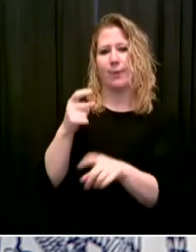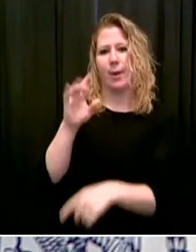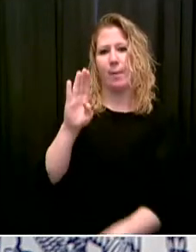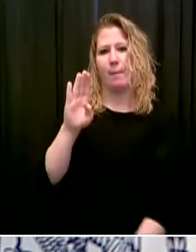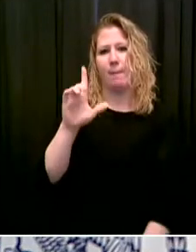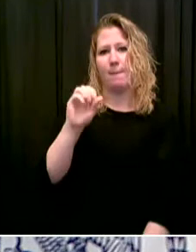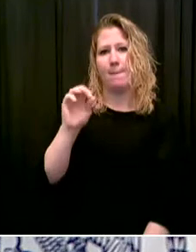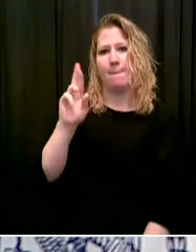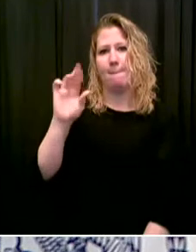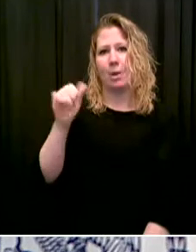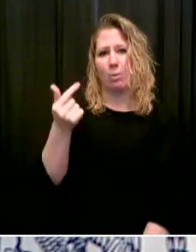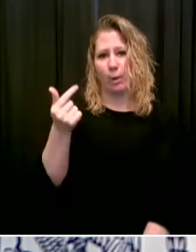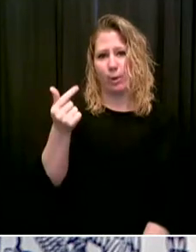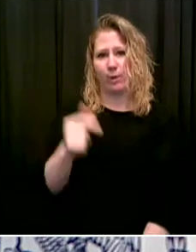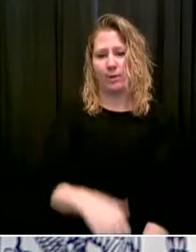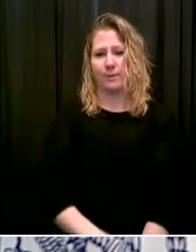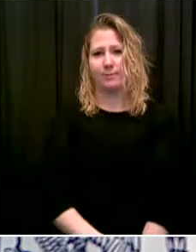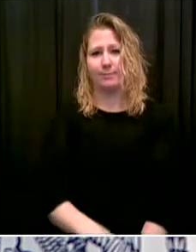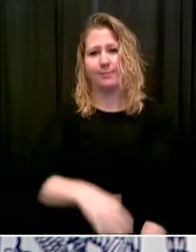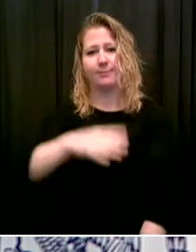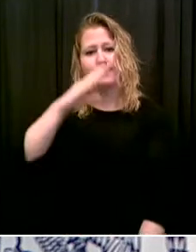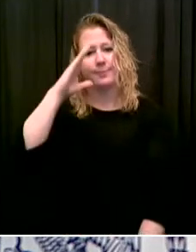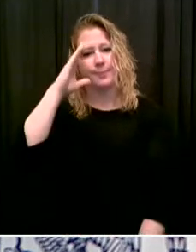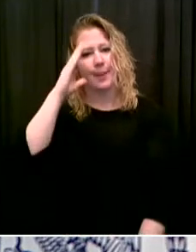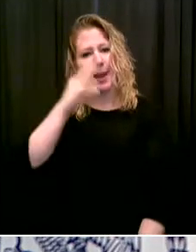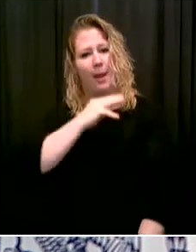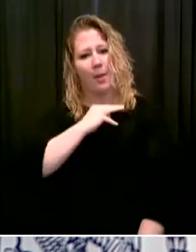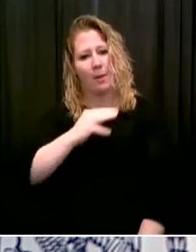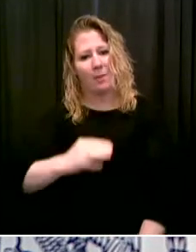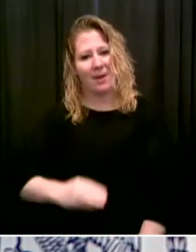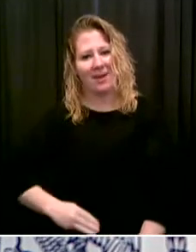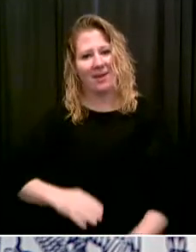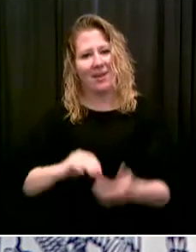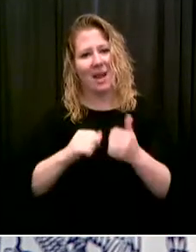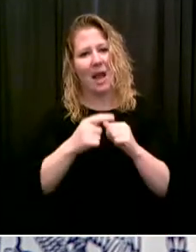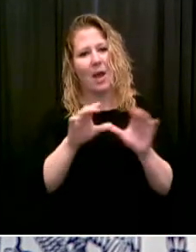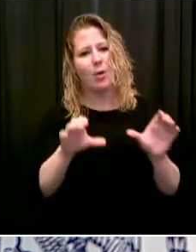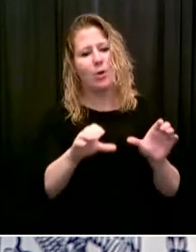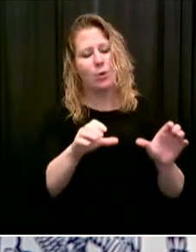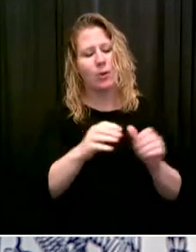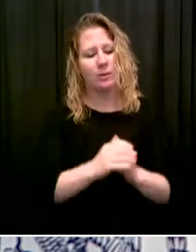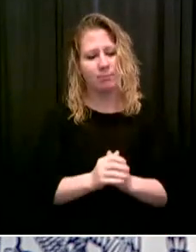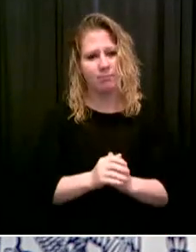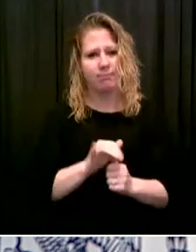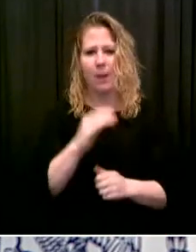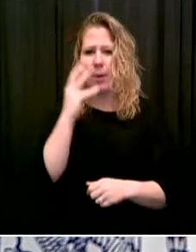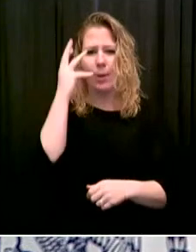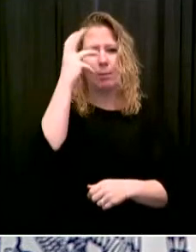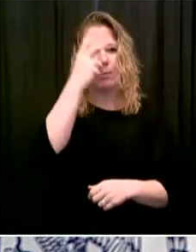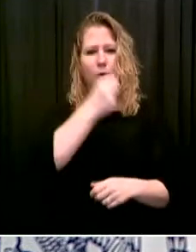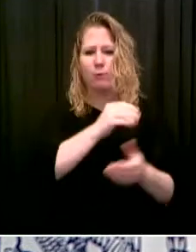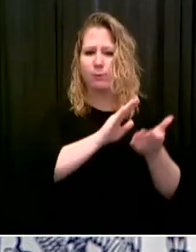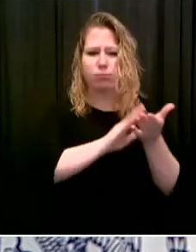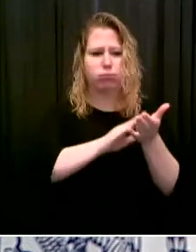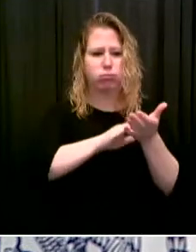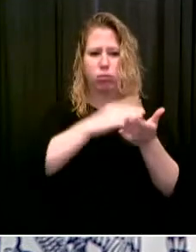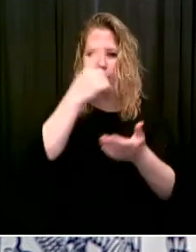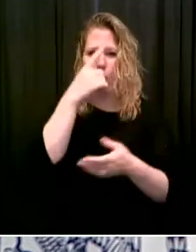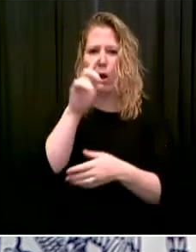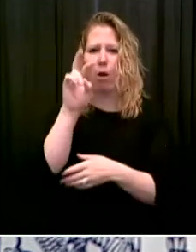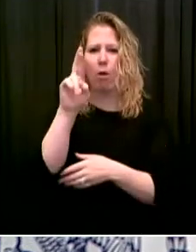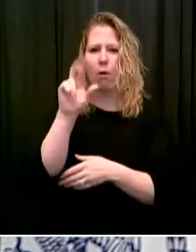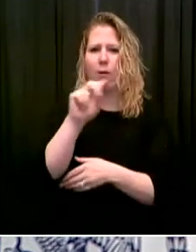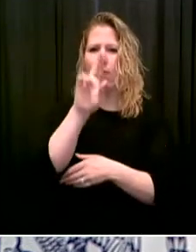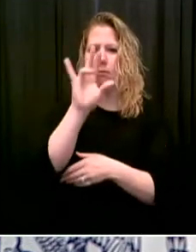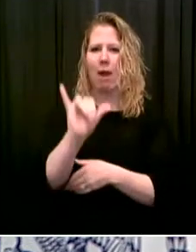Hello, Mr. Mayor. How are you doing? It was a moving tribute to Rabbi Miller. Thank you, Henry. Well, from the heart,